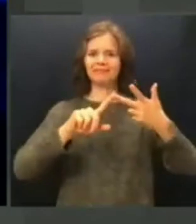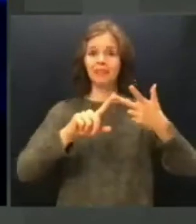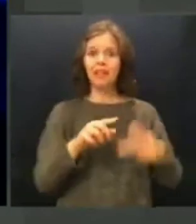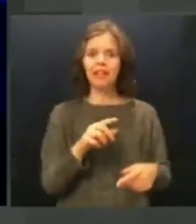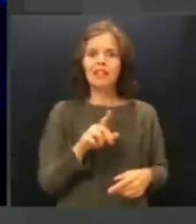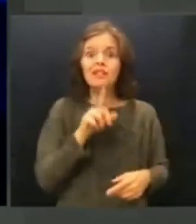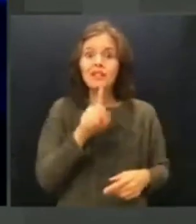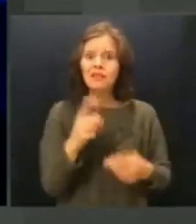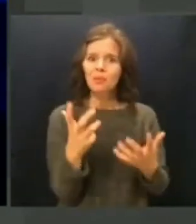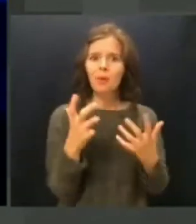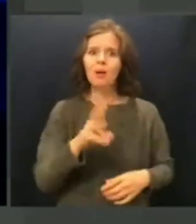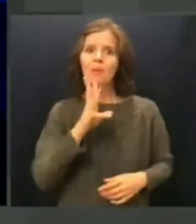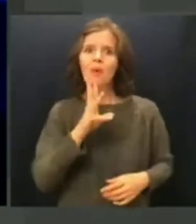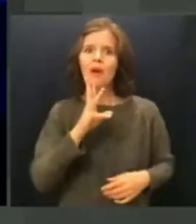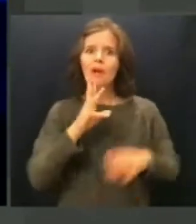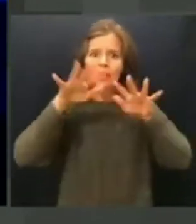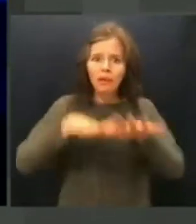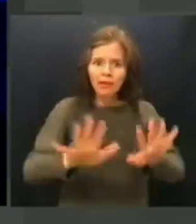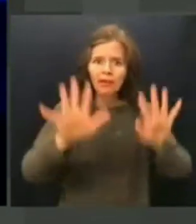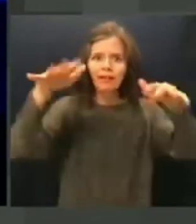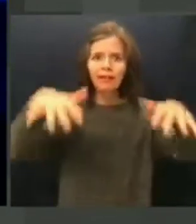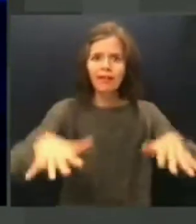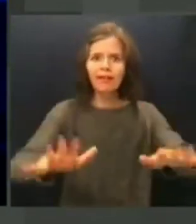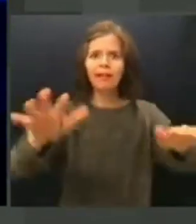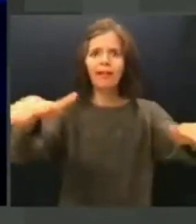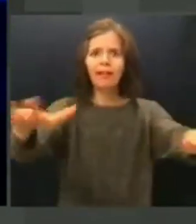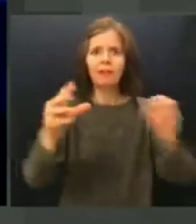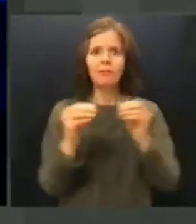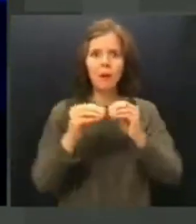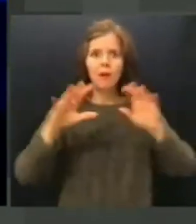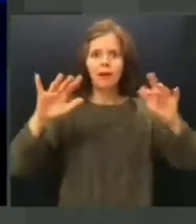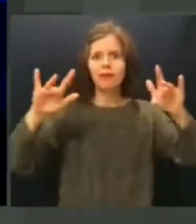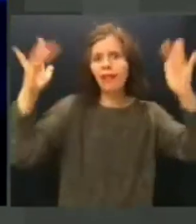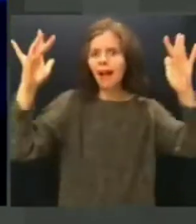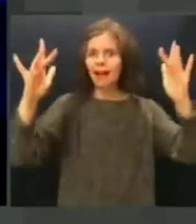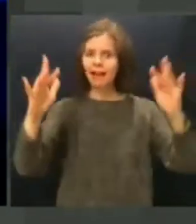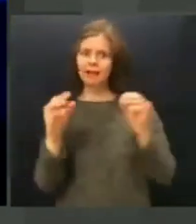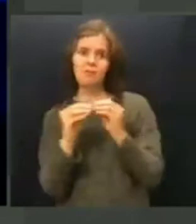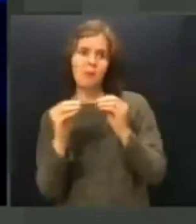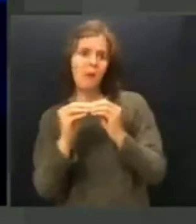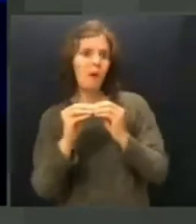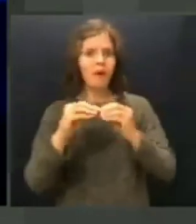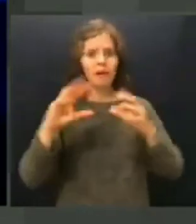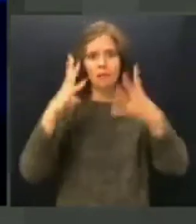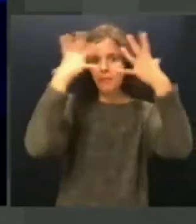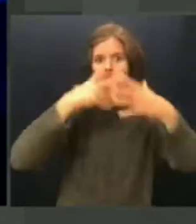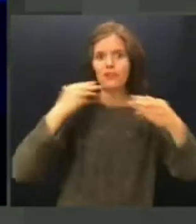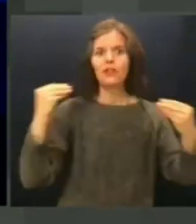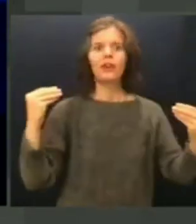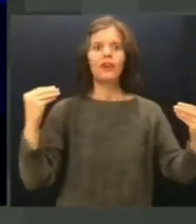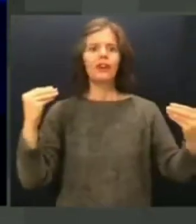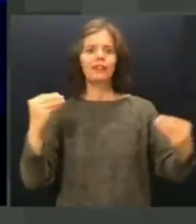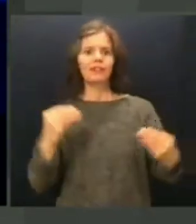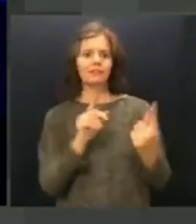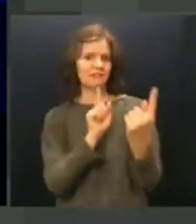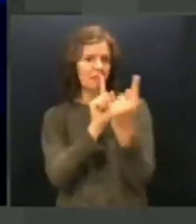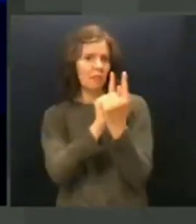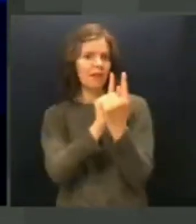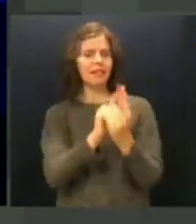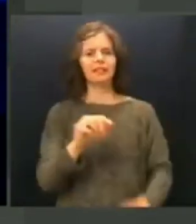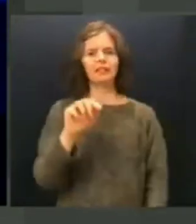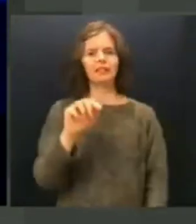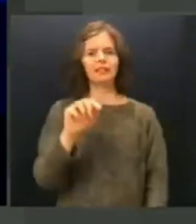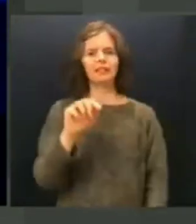I always wish for world peace. Sure you do. Well, wish no more. Meet the glow squid.